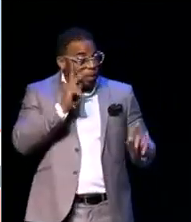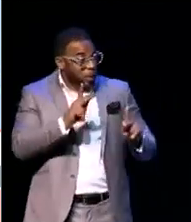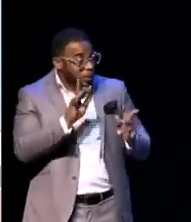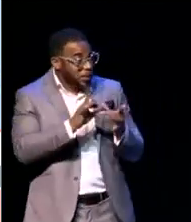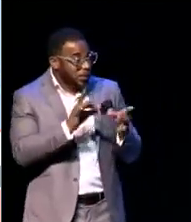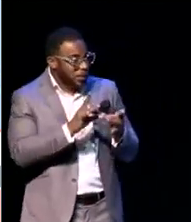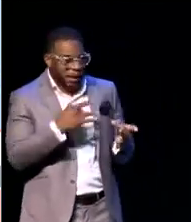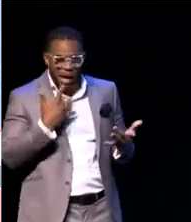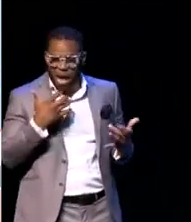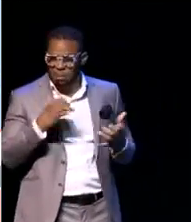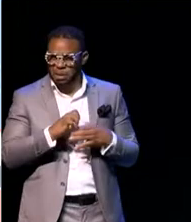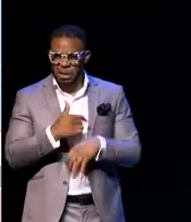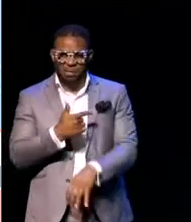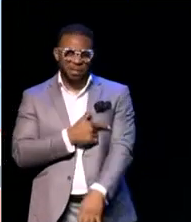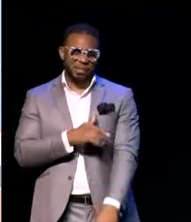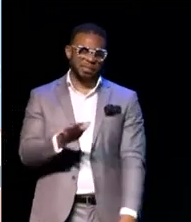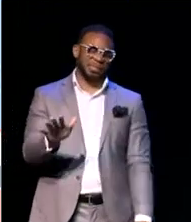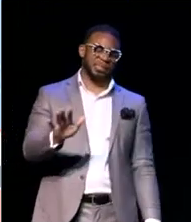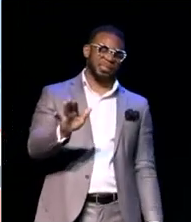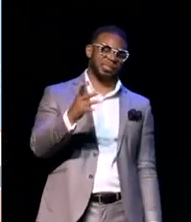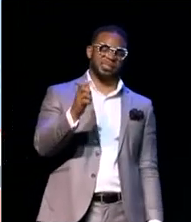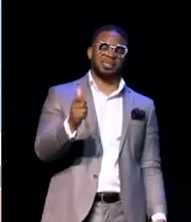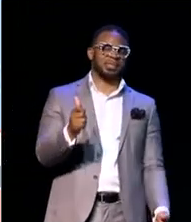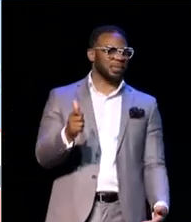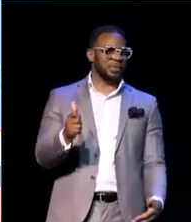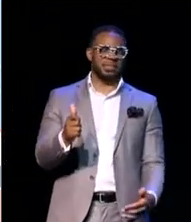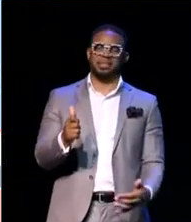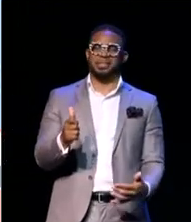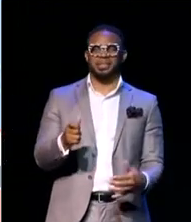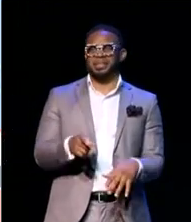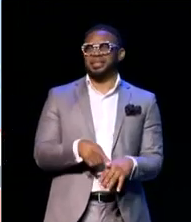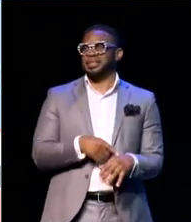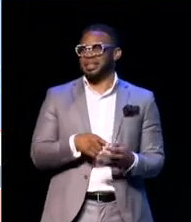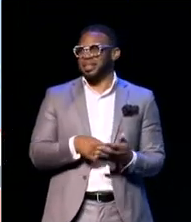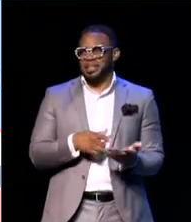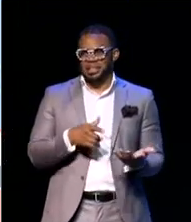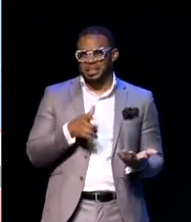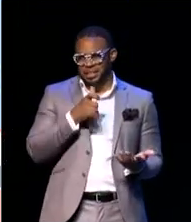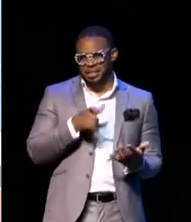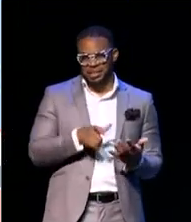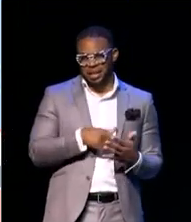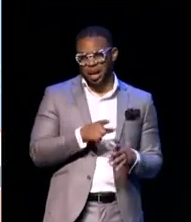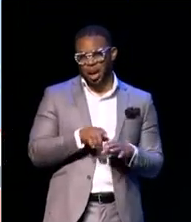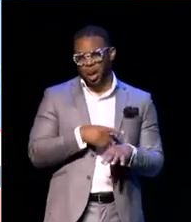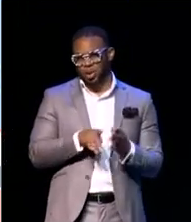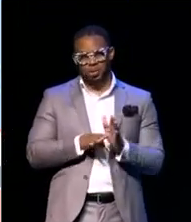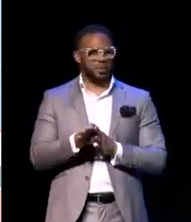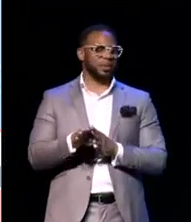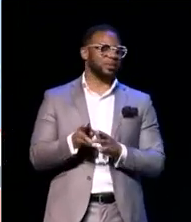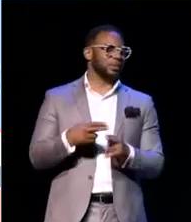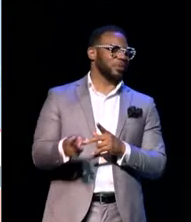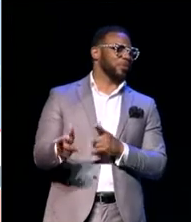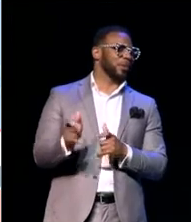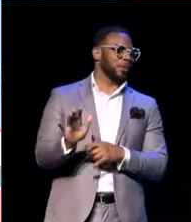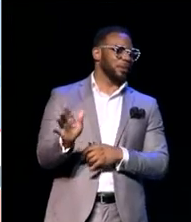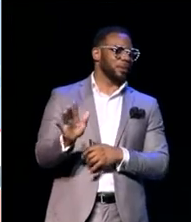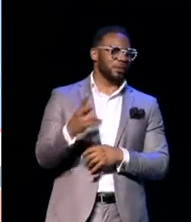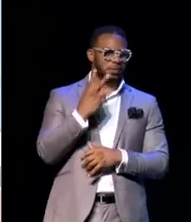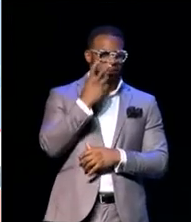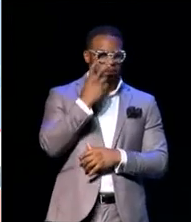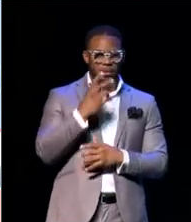people say, I don't want to get that vaccine because it took them, they didn't take long to develop it. It happened too